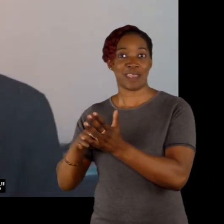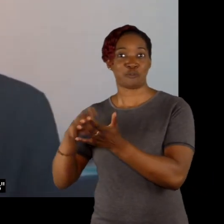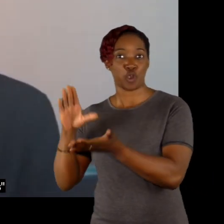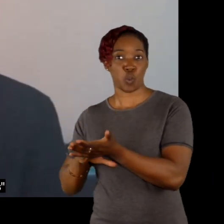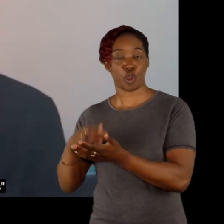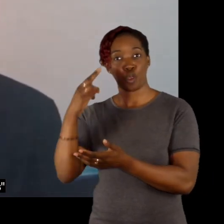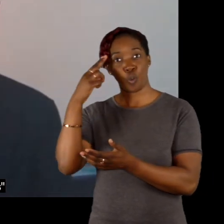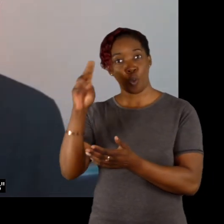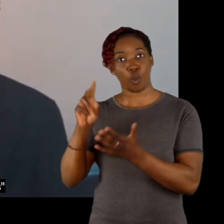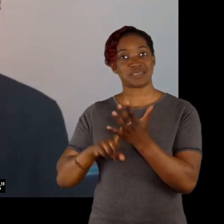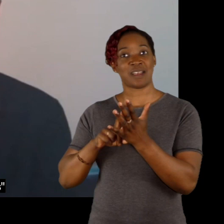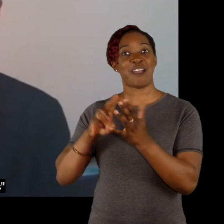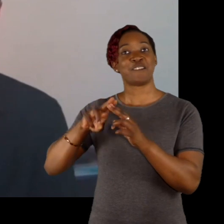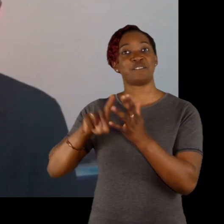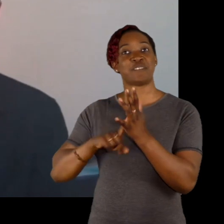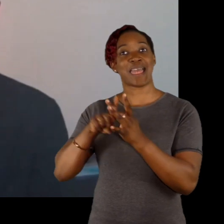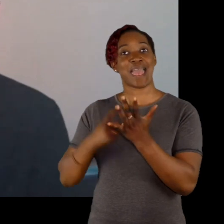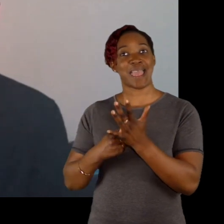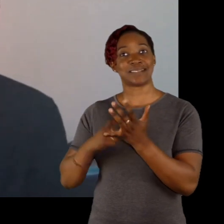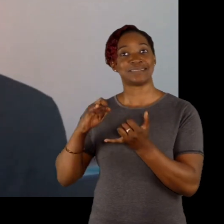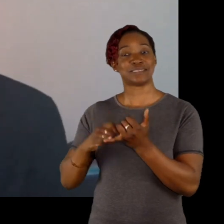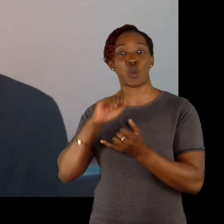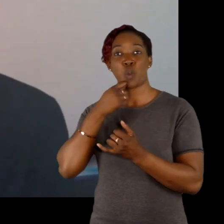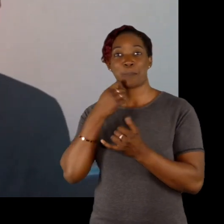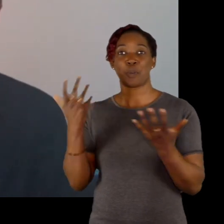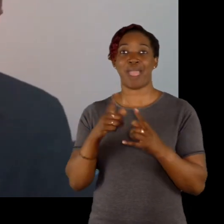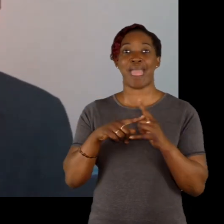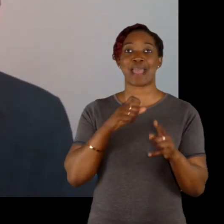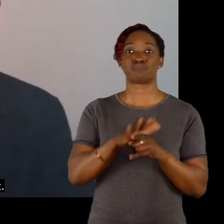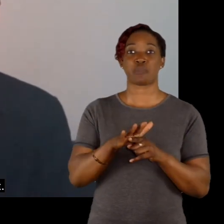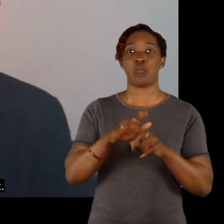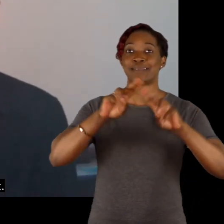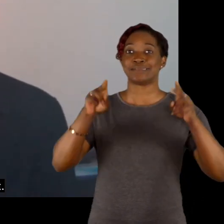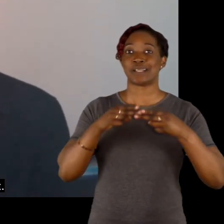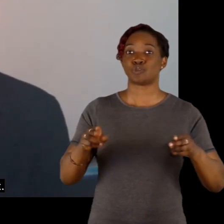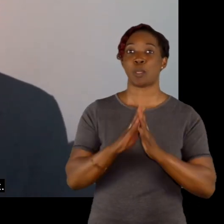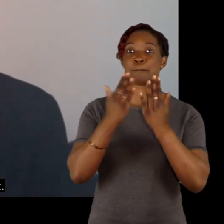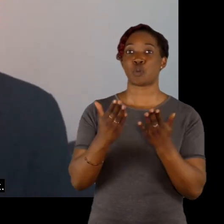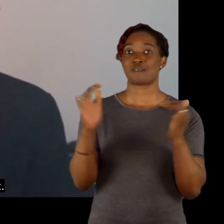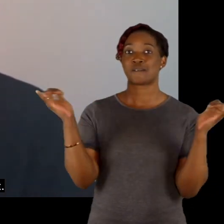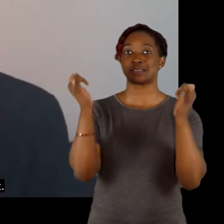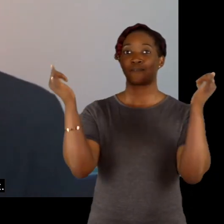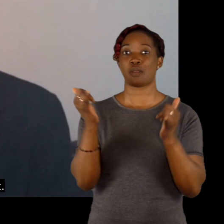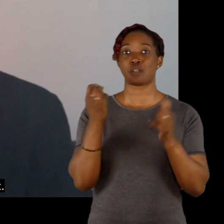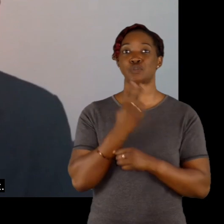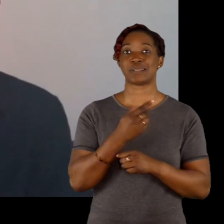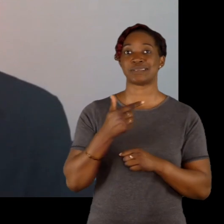McEwen is called Flooers and will be screened at the Edinburgh International Book Festival on Thursday, 26th of